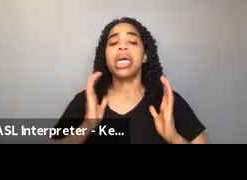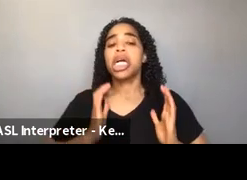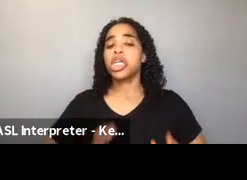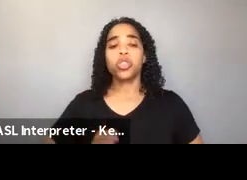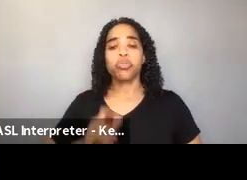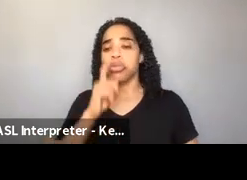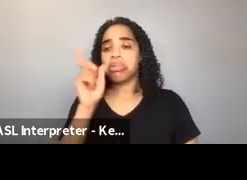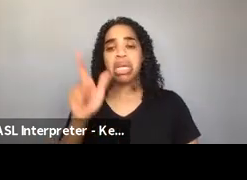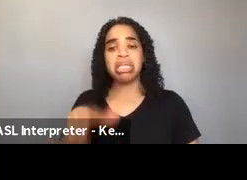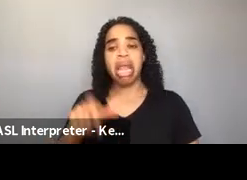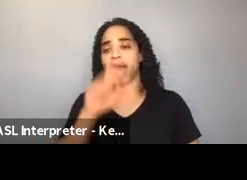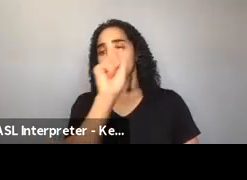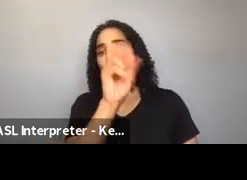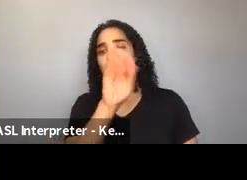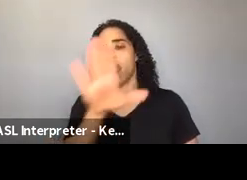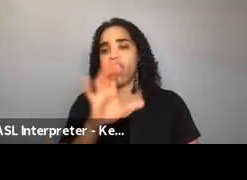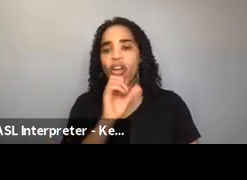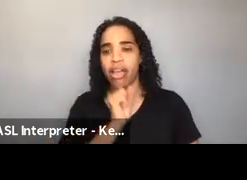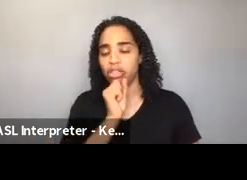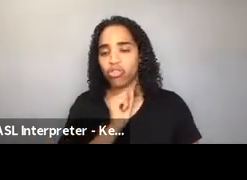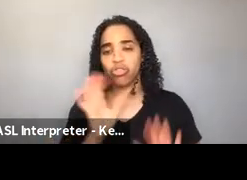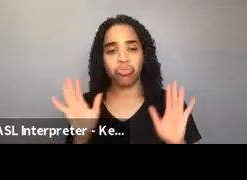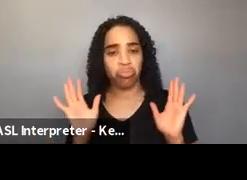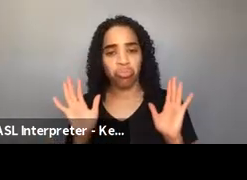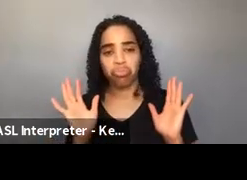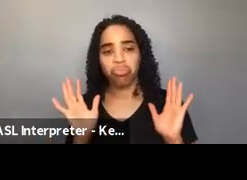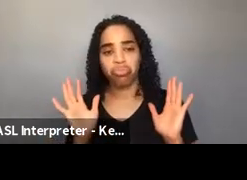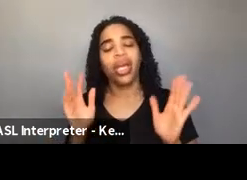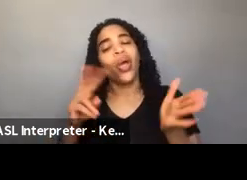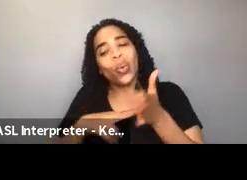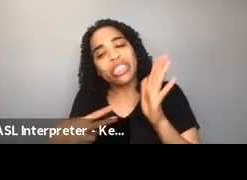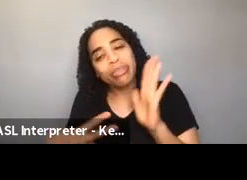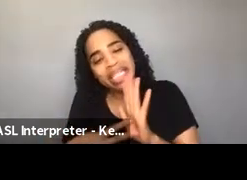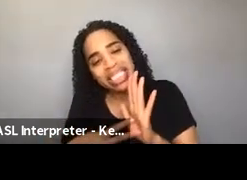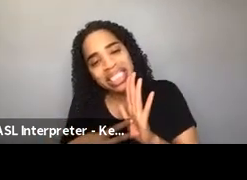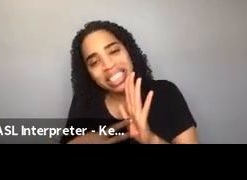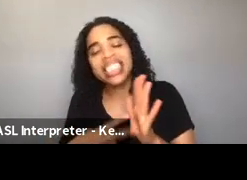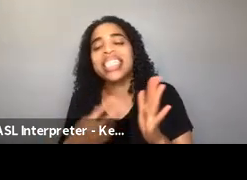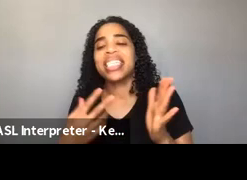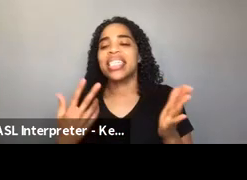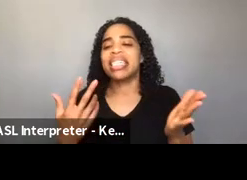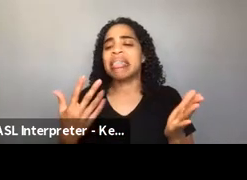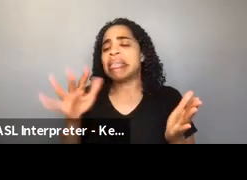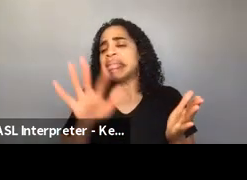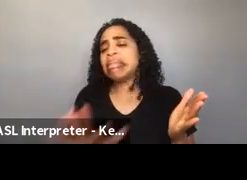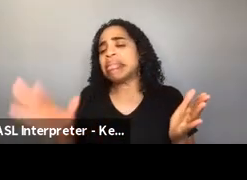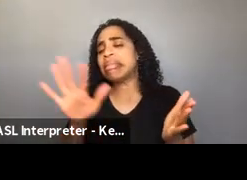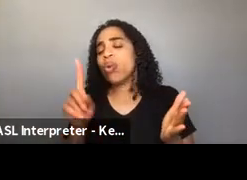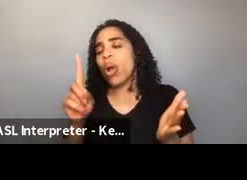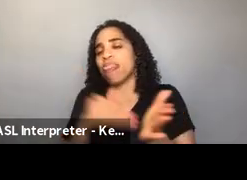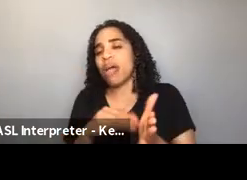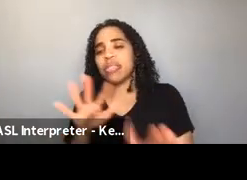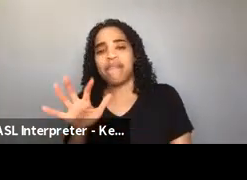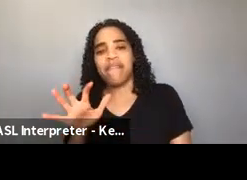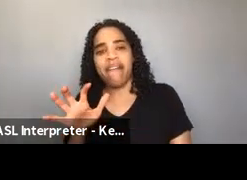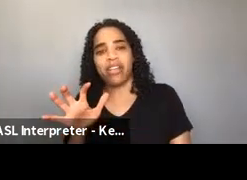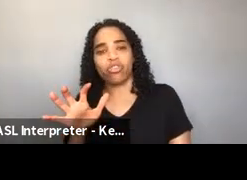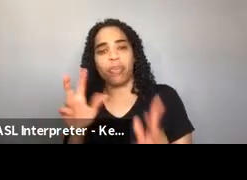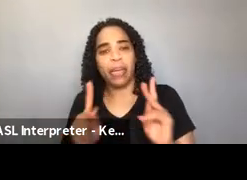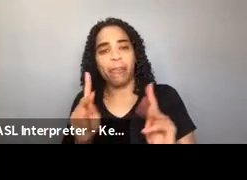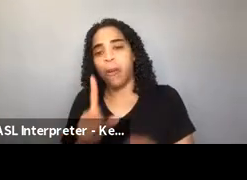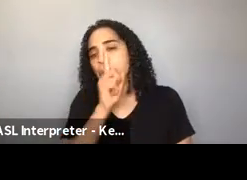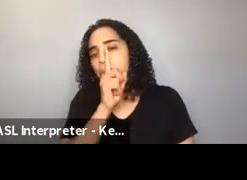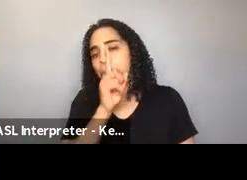to provide his or her age. As a result, there were at least about 1,500 individuals who did not report